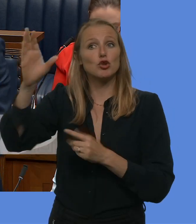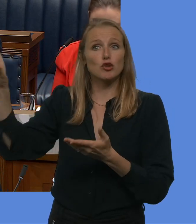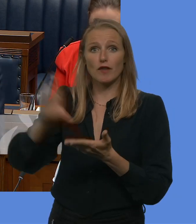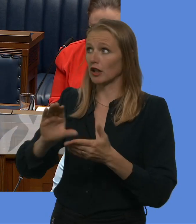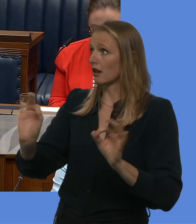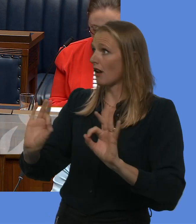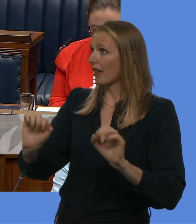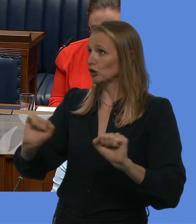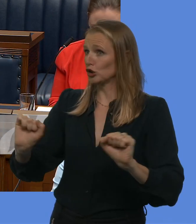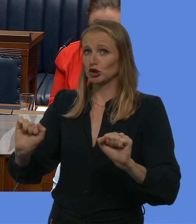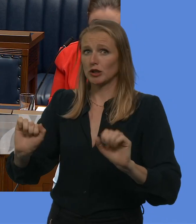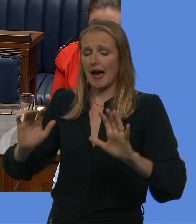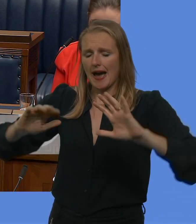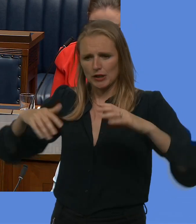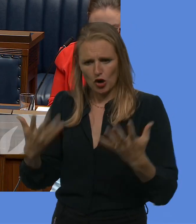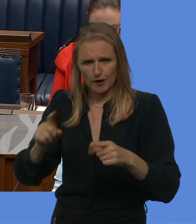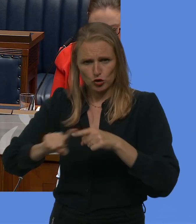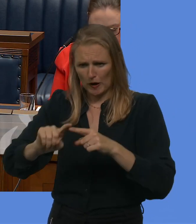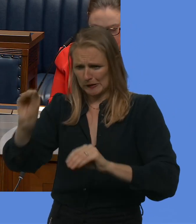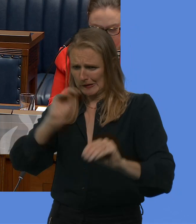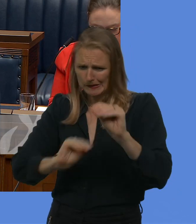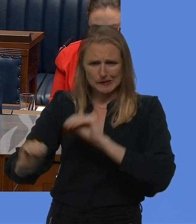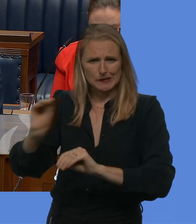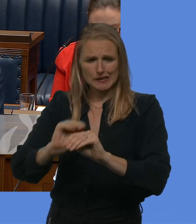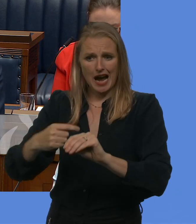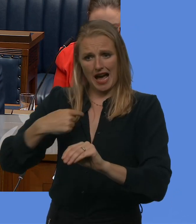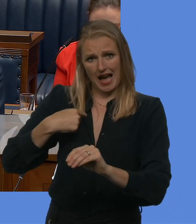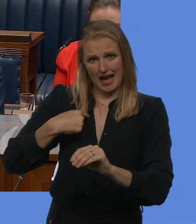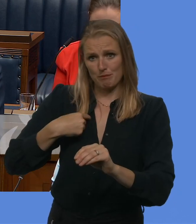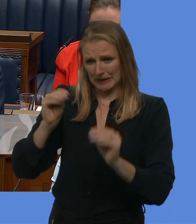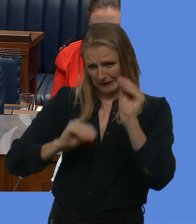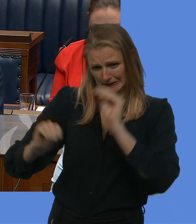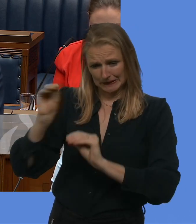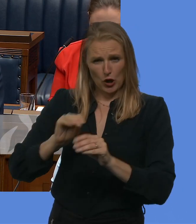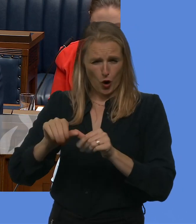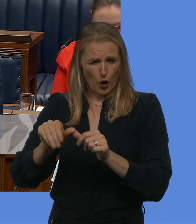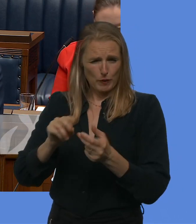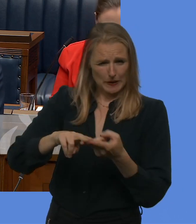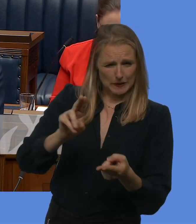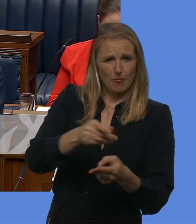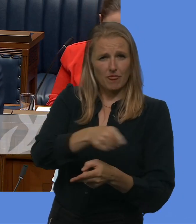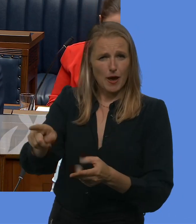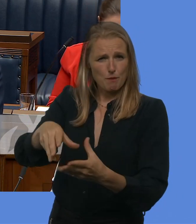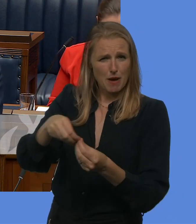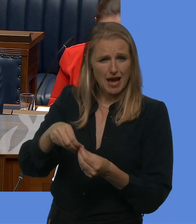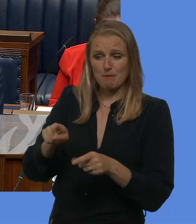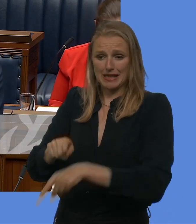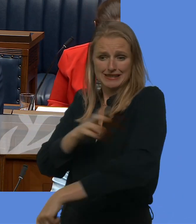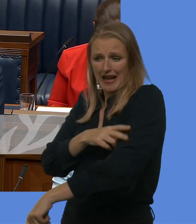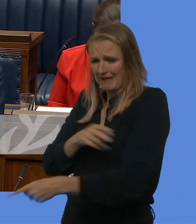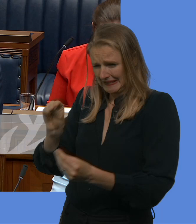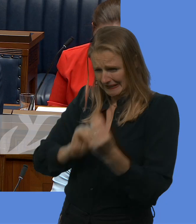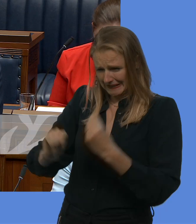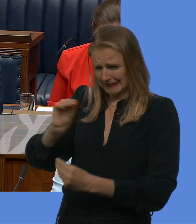negotiations have been taking place now, both with myself directly and with my officials, and I'm pleased that